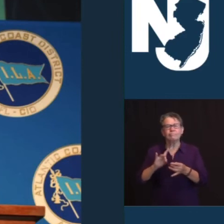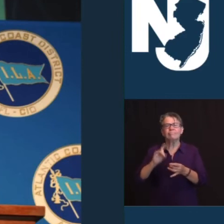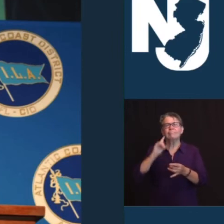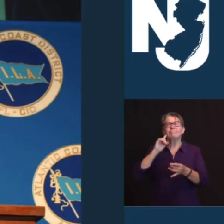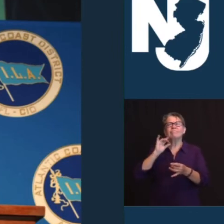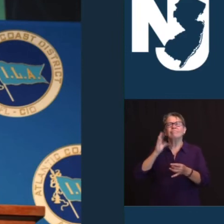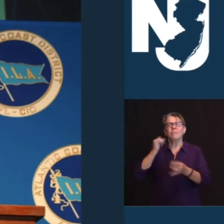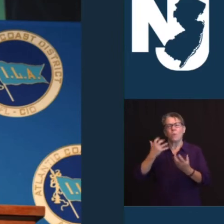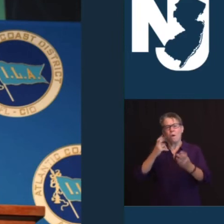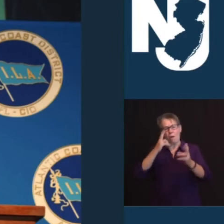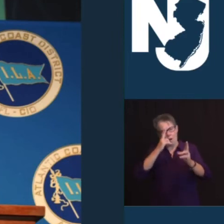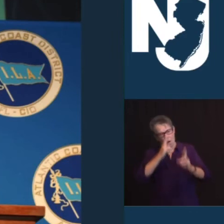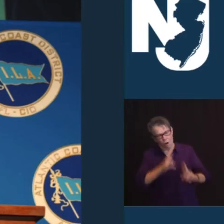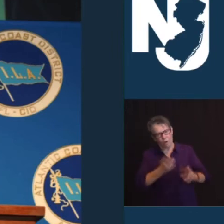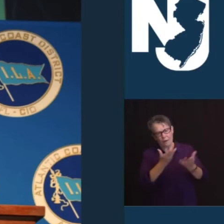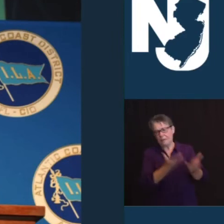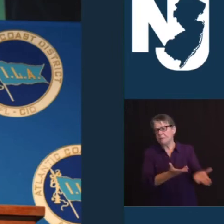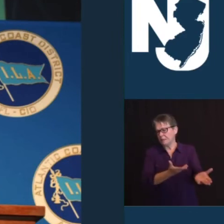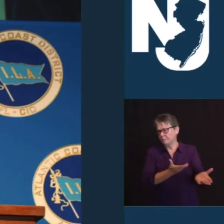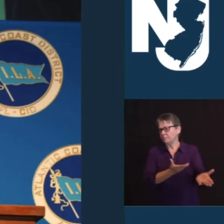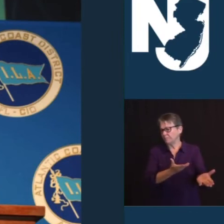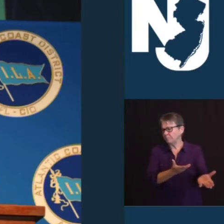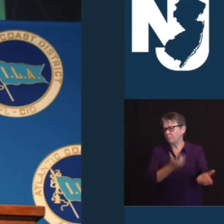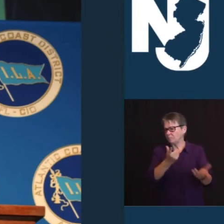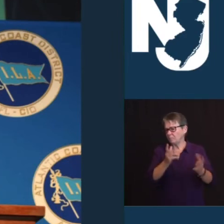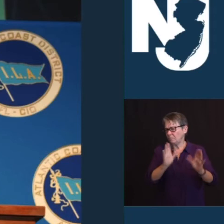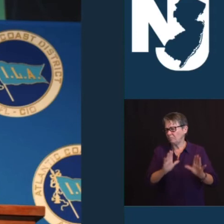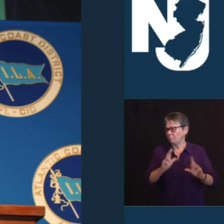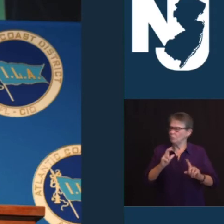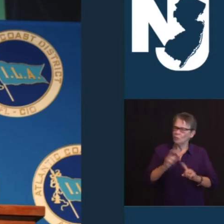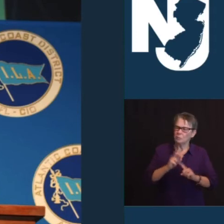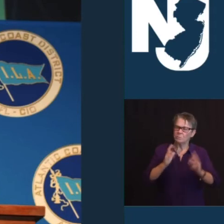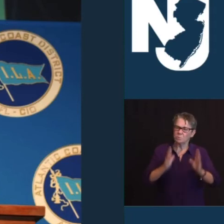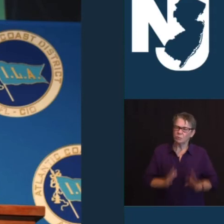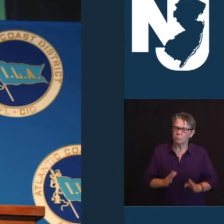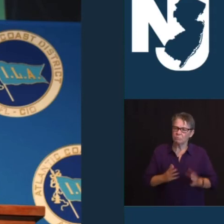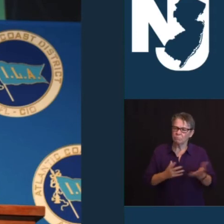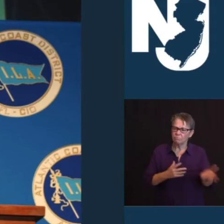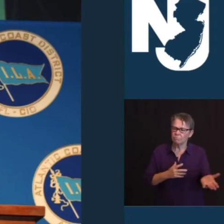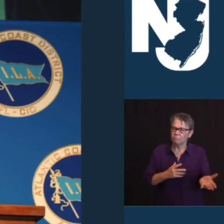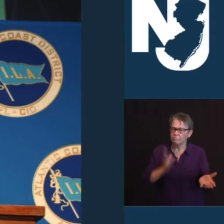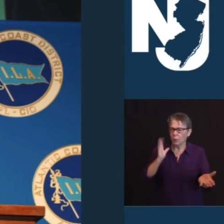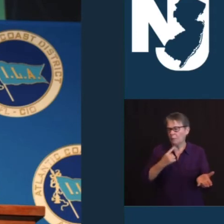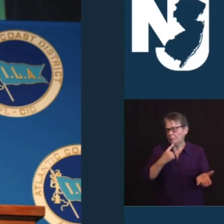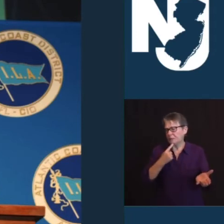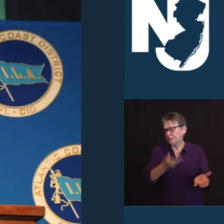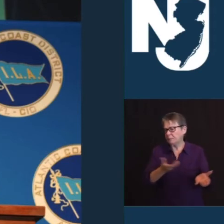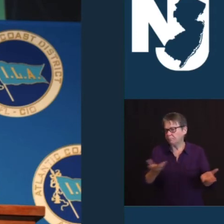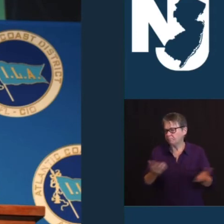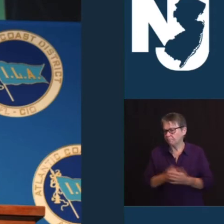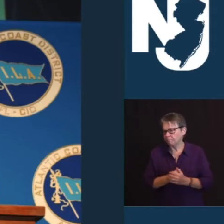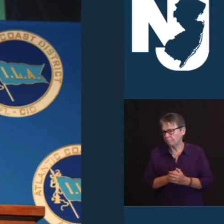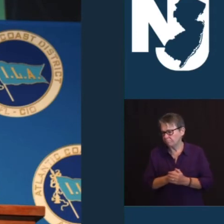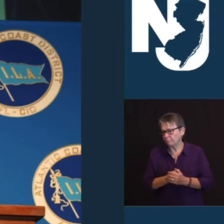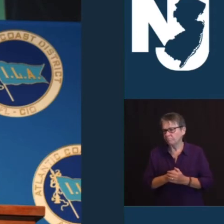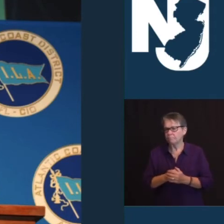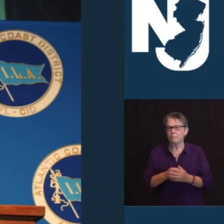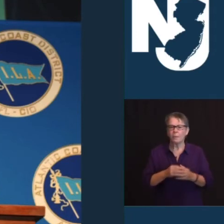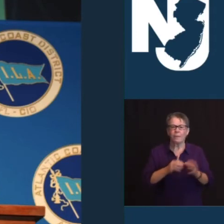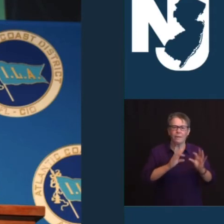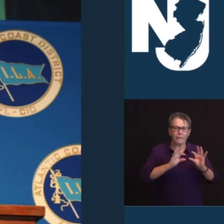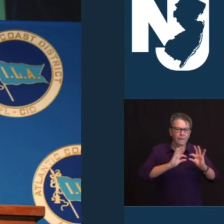giant. B leaves big shoes to be filled, and he will be sorely missed, certainly by his family and his brothers and sisters in the ILA